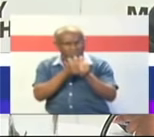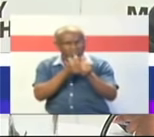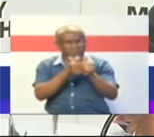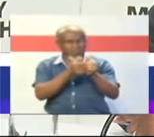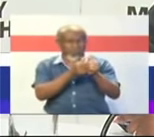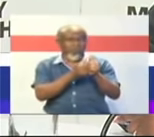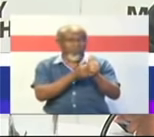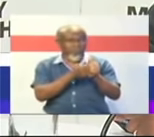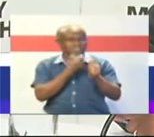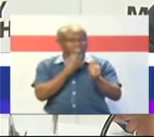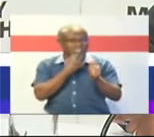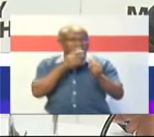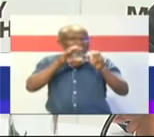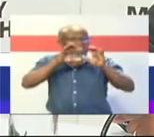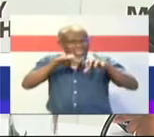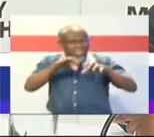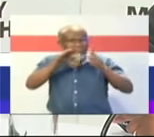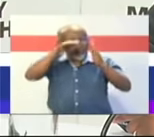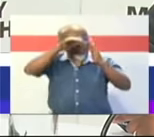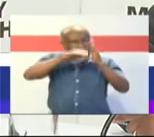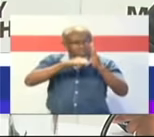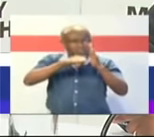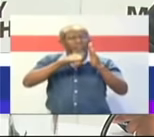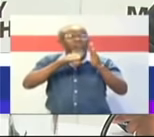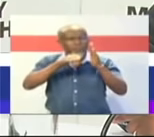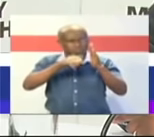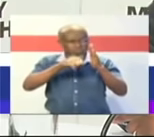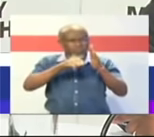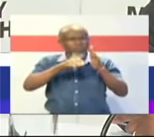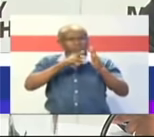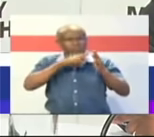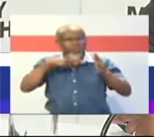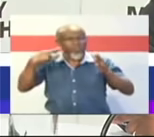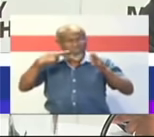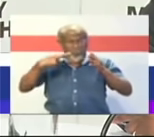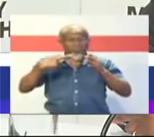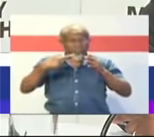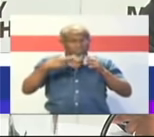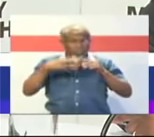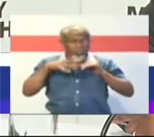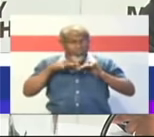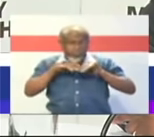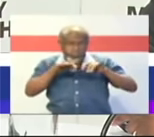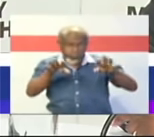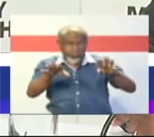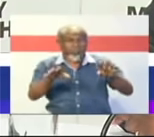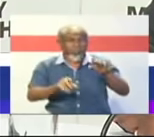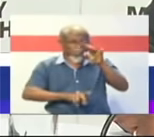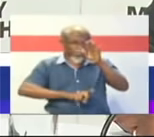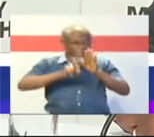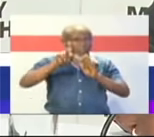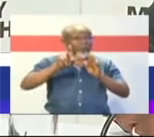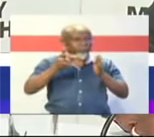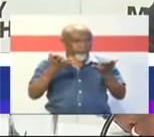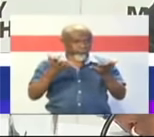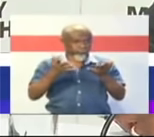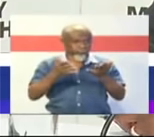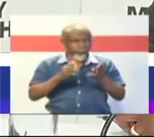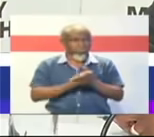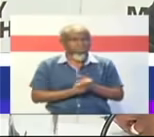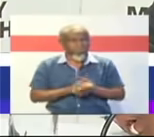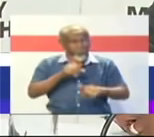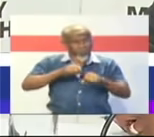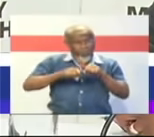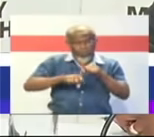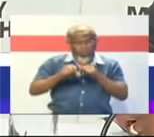actions that are meant to reduce the risk of or to dampen the rate of any potential surge.